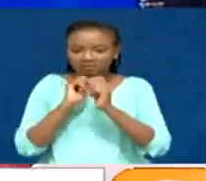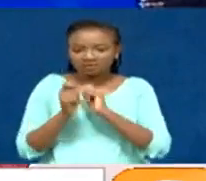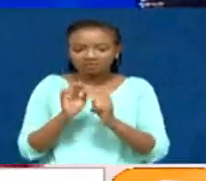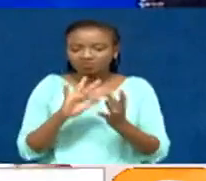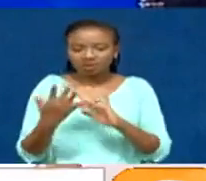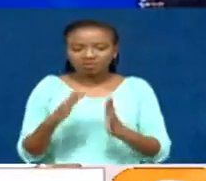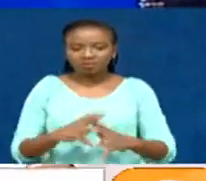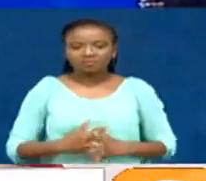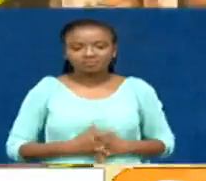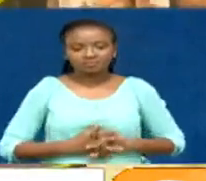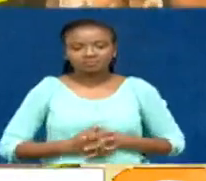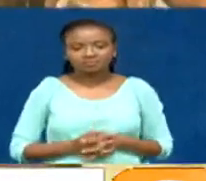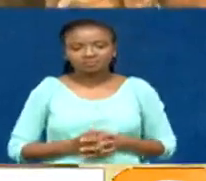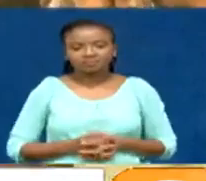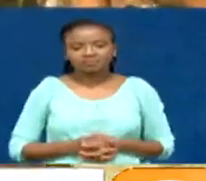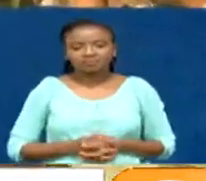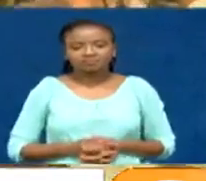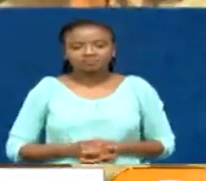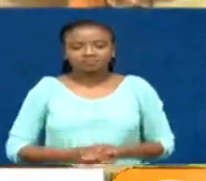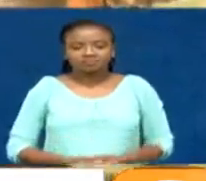August general election.